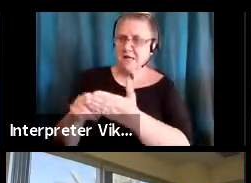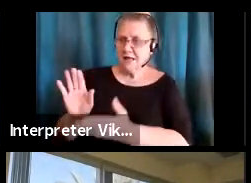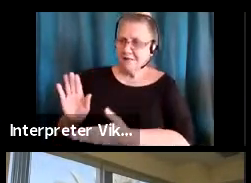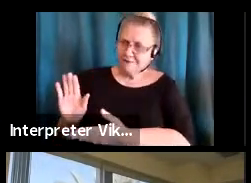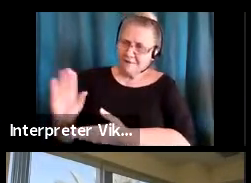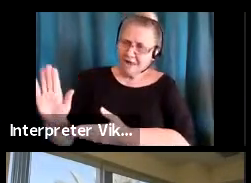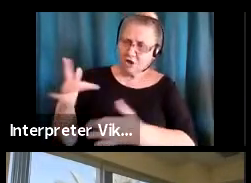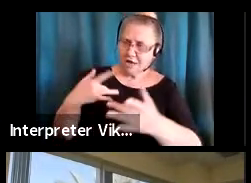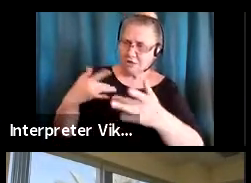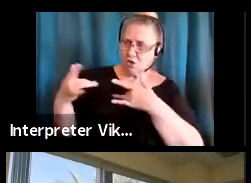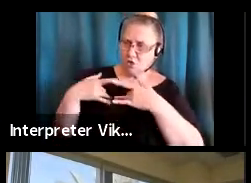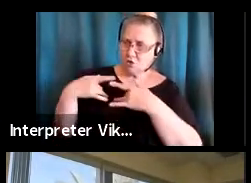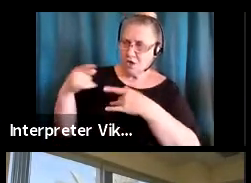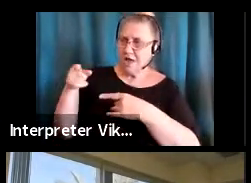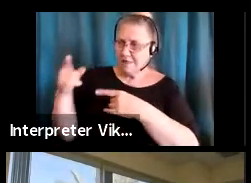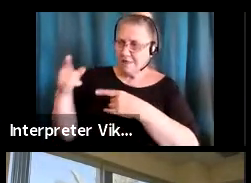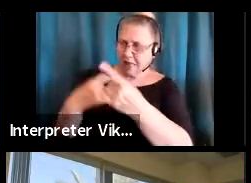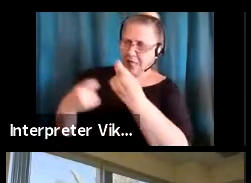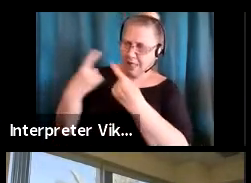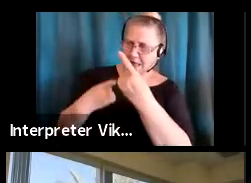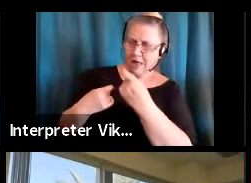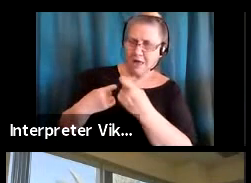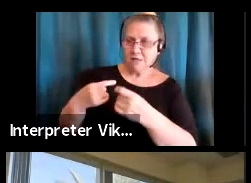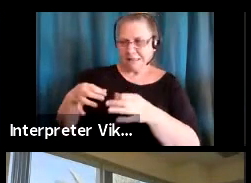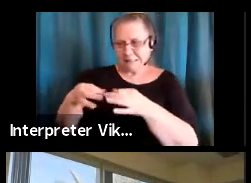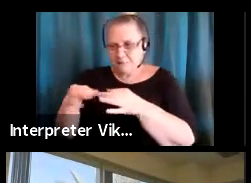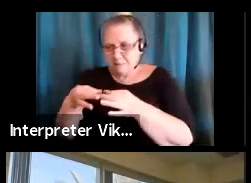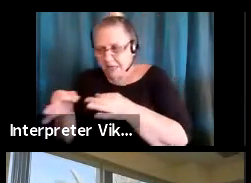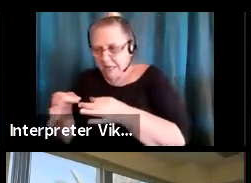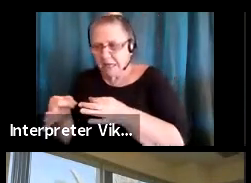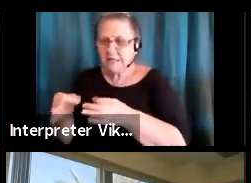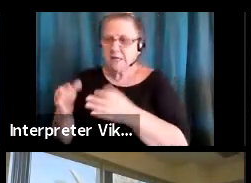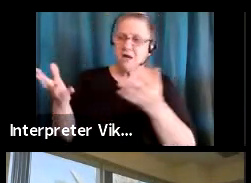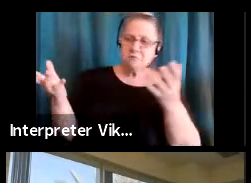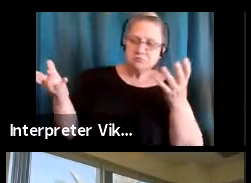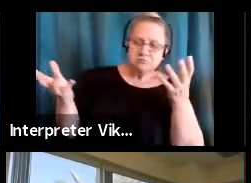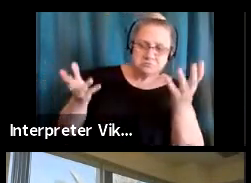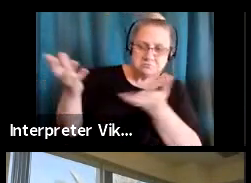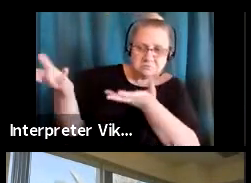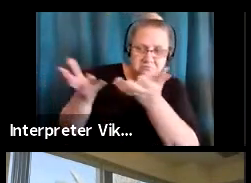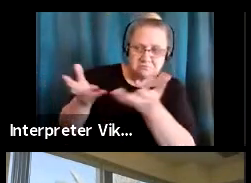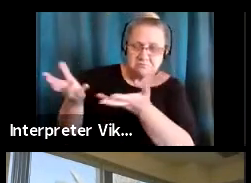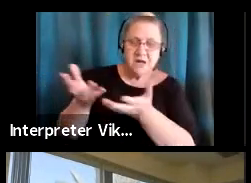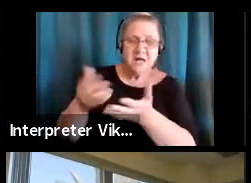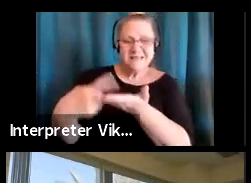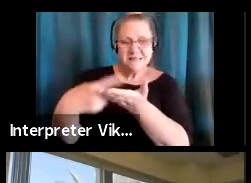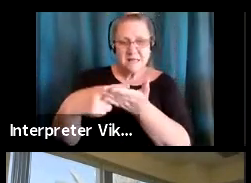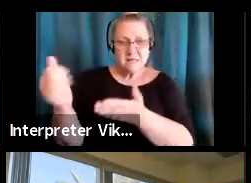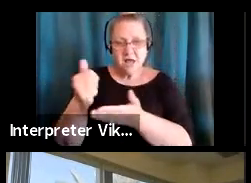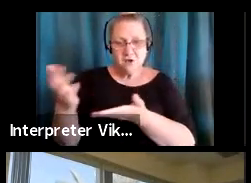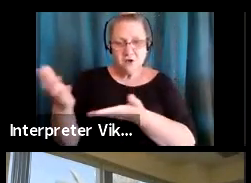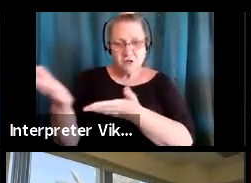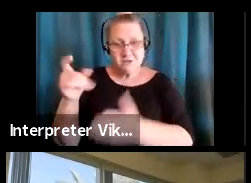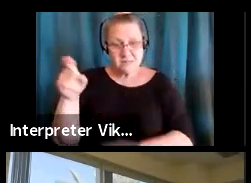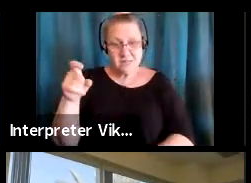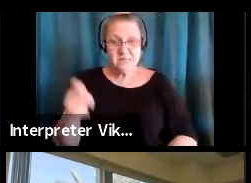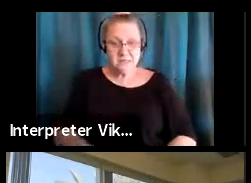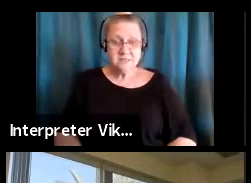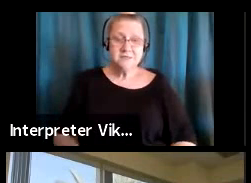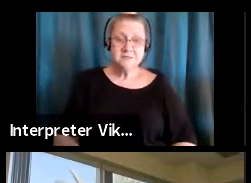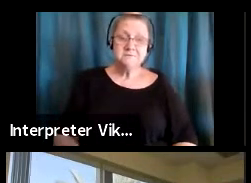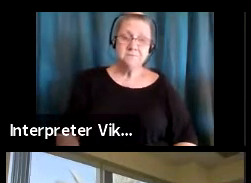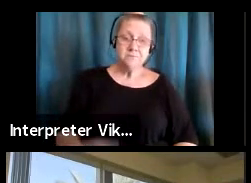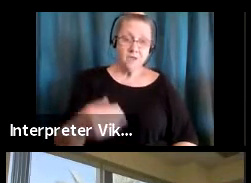for these people to talk to someone about what they might be going through or other services that they might need. Additionally, we have about